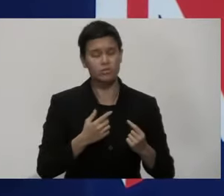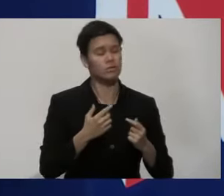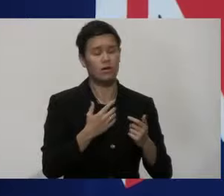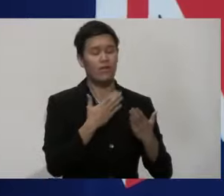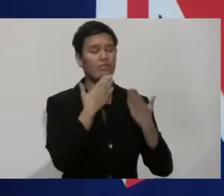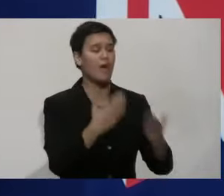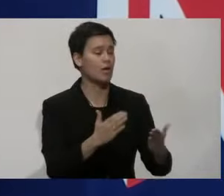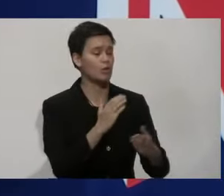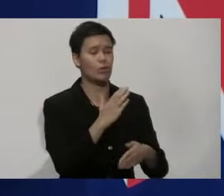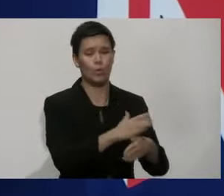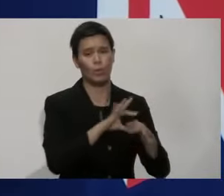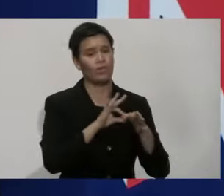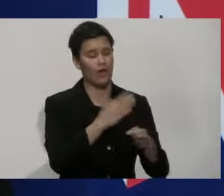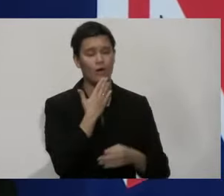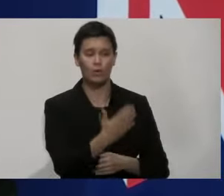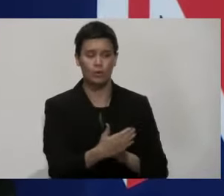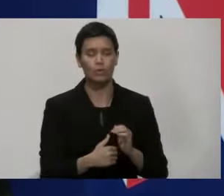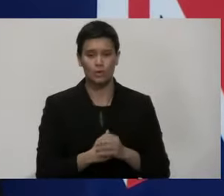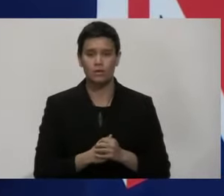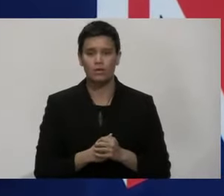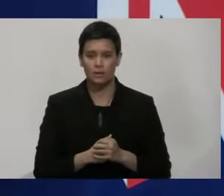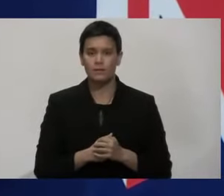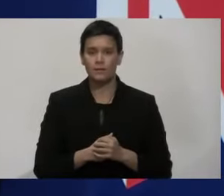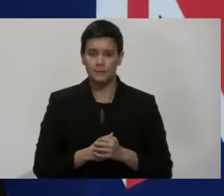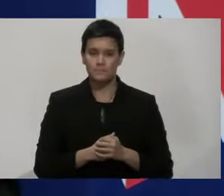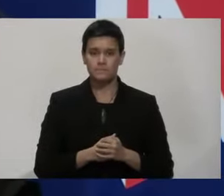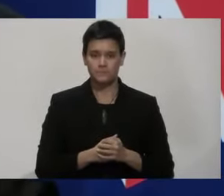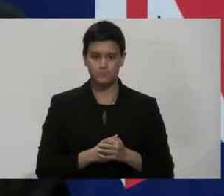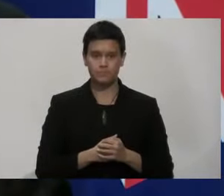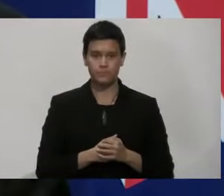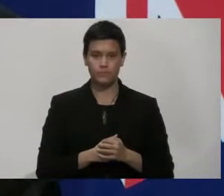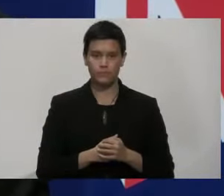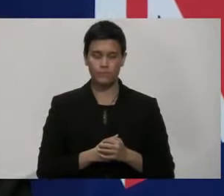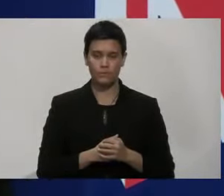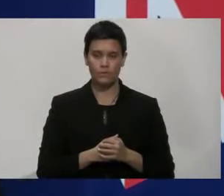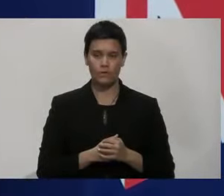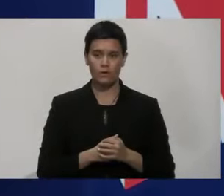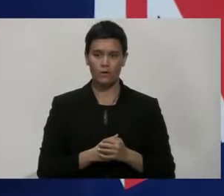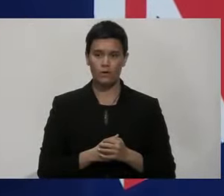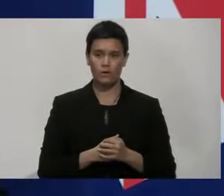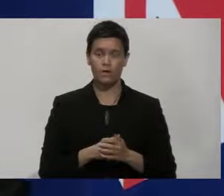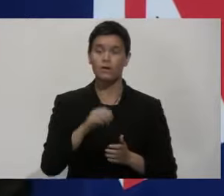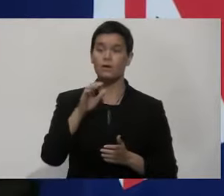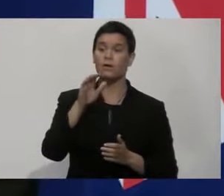so thank you. Whawhatai lava. people have been in touch with us, Prime Minister,